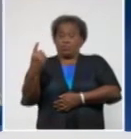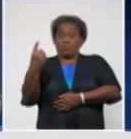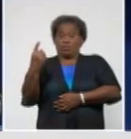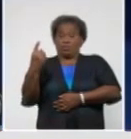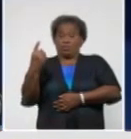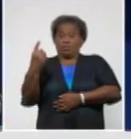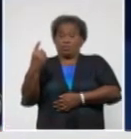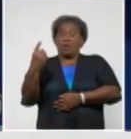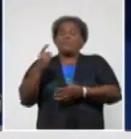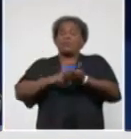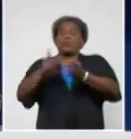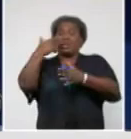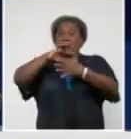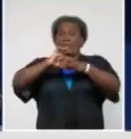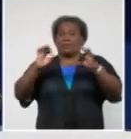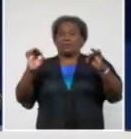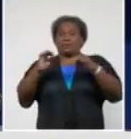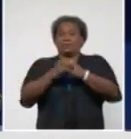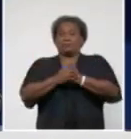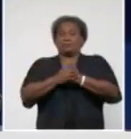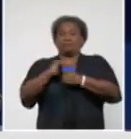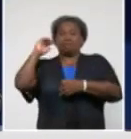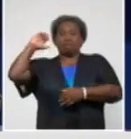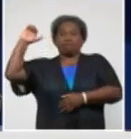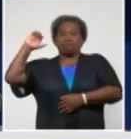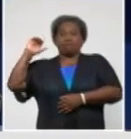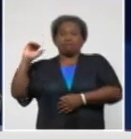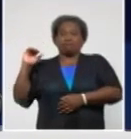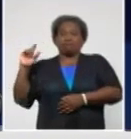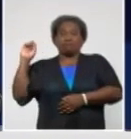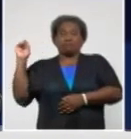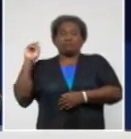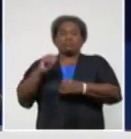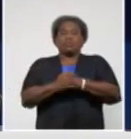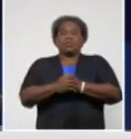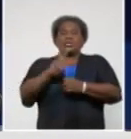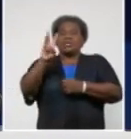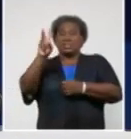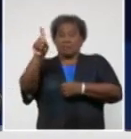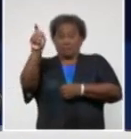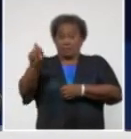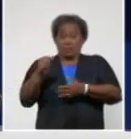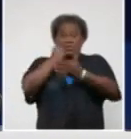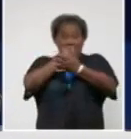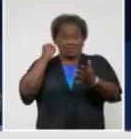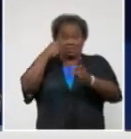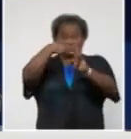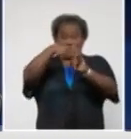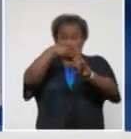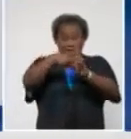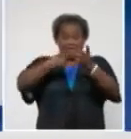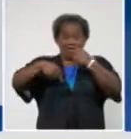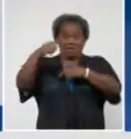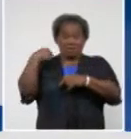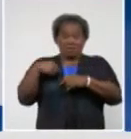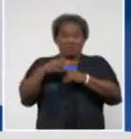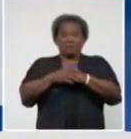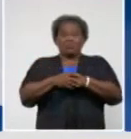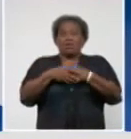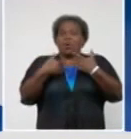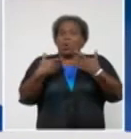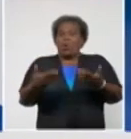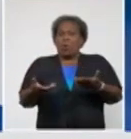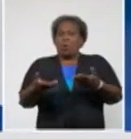Artemisa belongs to the municipality of Candelaria. The 2 cases from Mayabeque belong